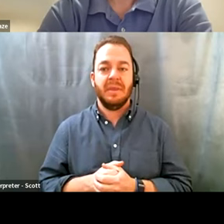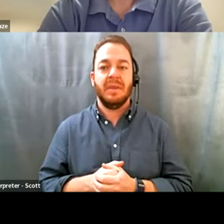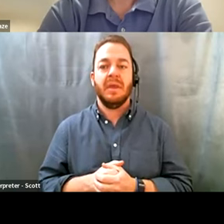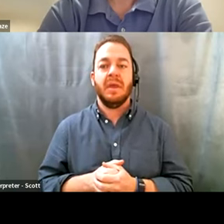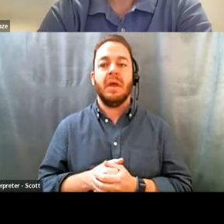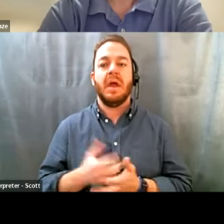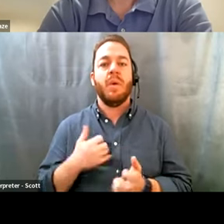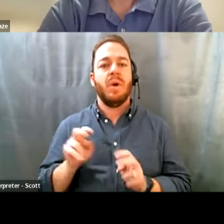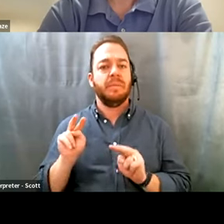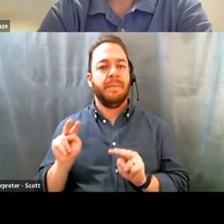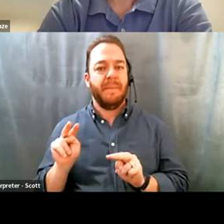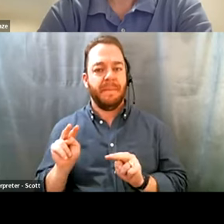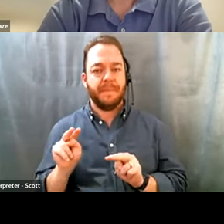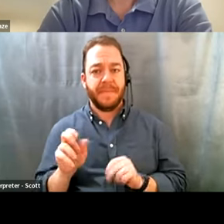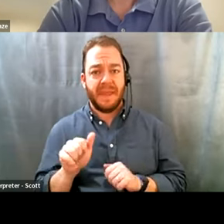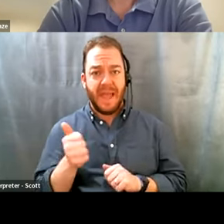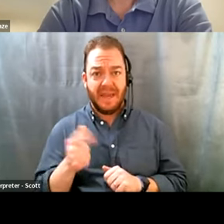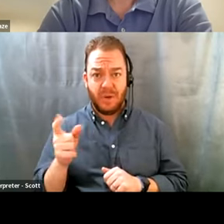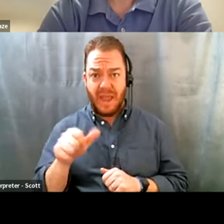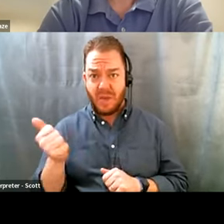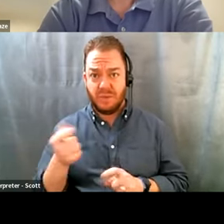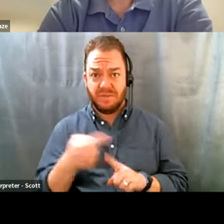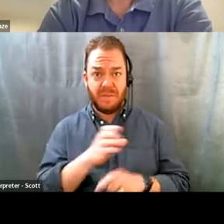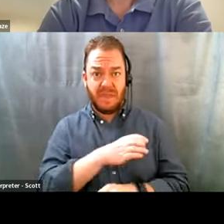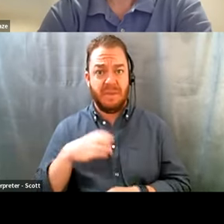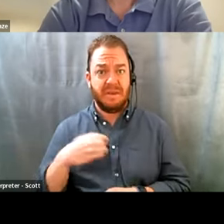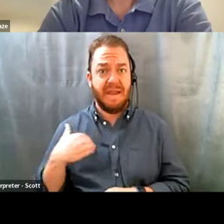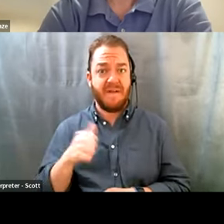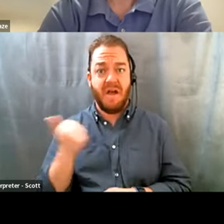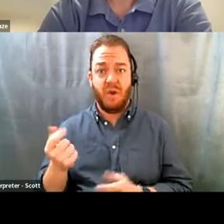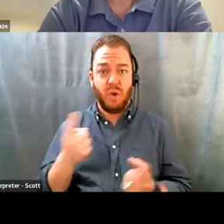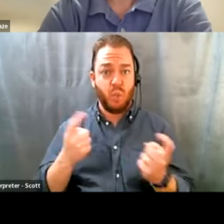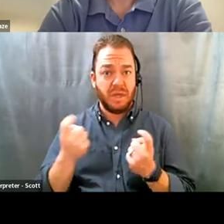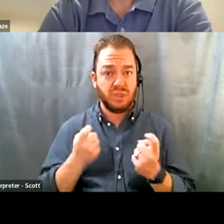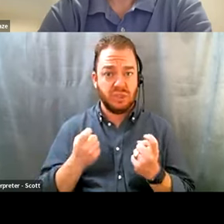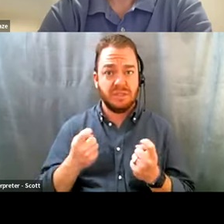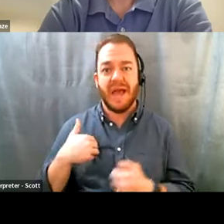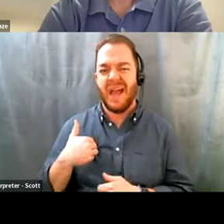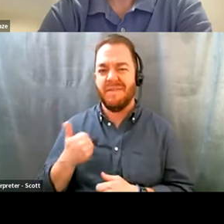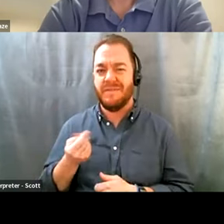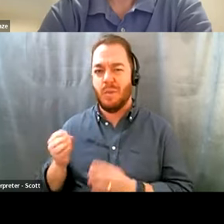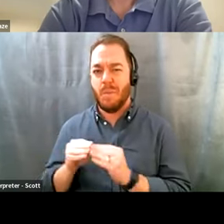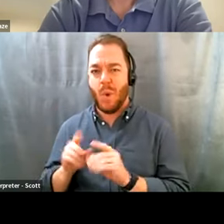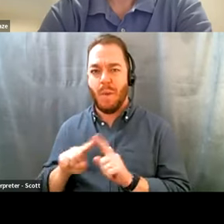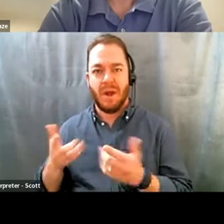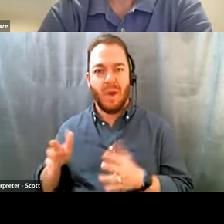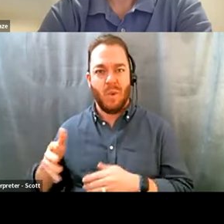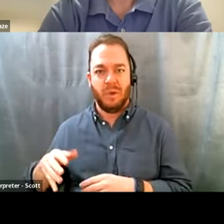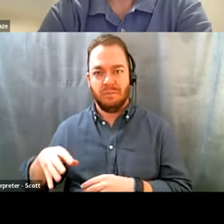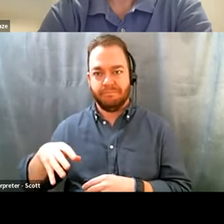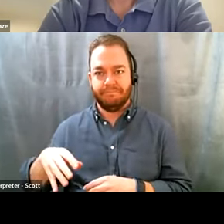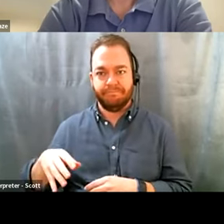I just want to be mindful. Does anyone else on the subcommittee have some other questions, or I got a few more, but I don't want to dominate the